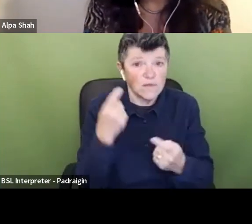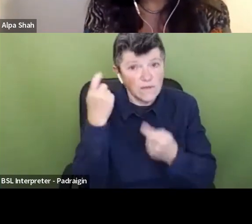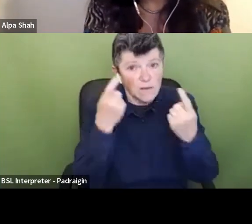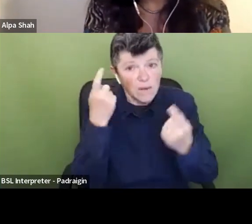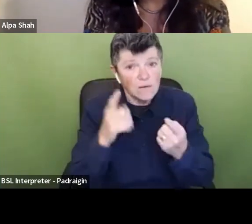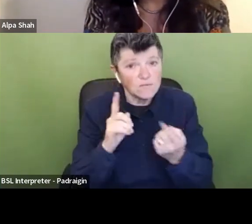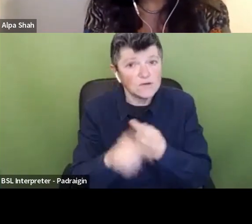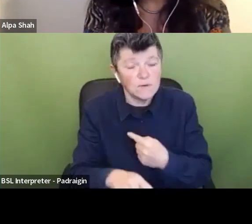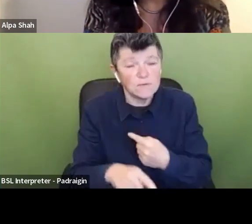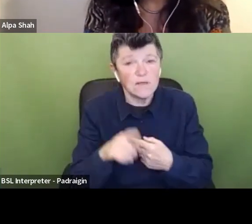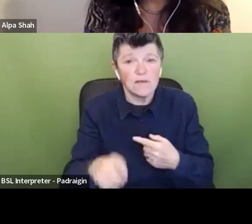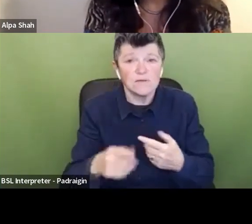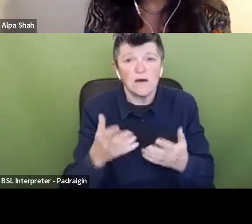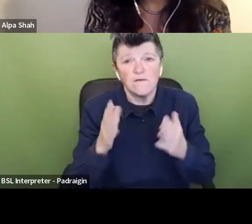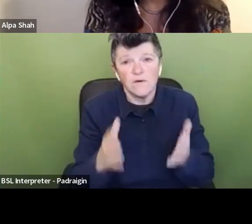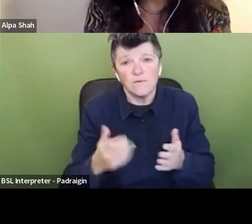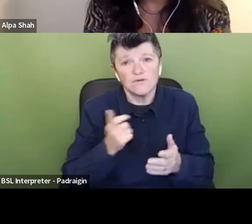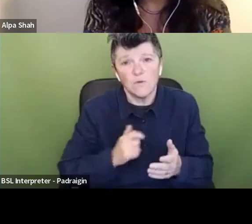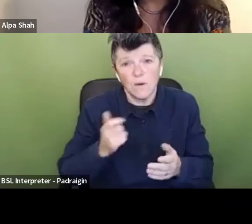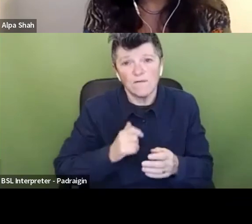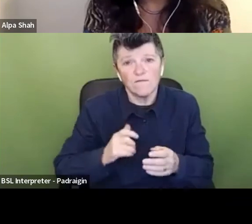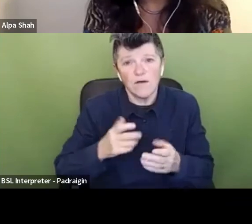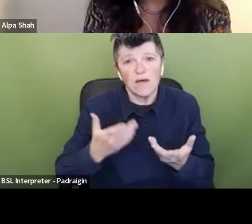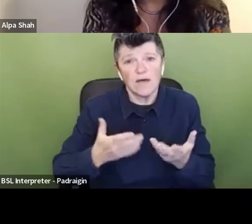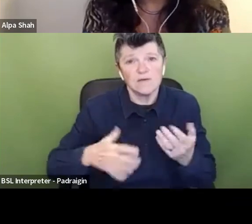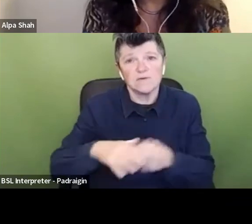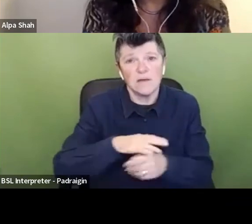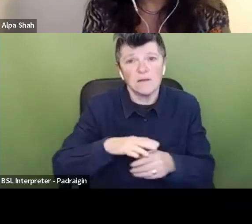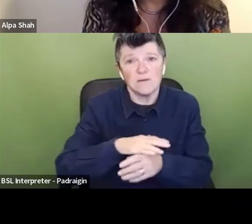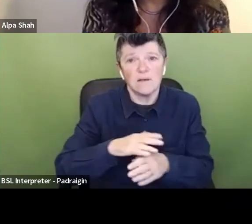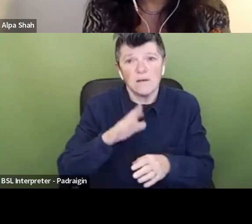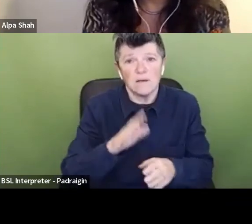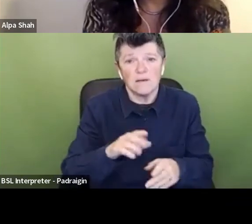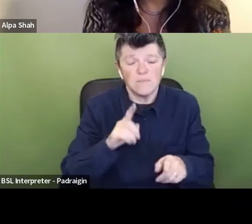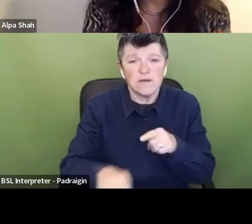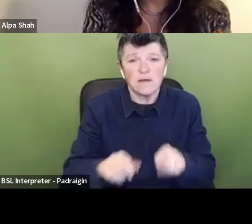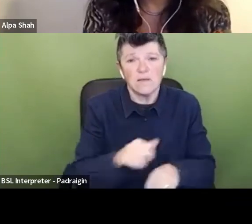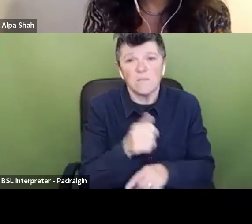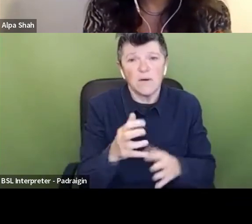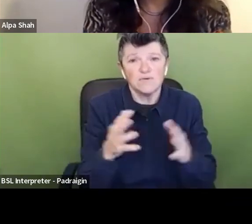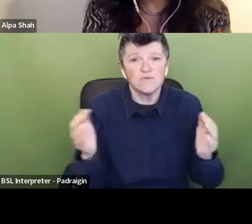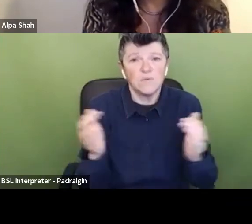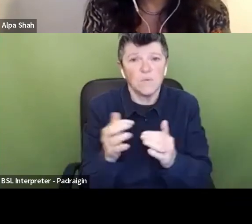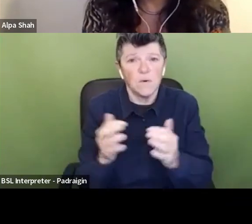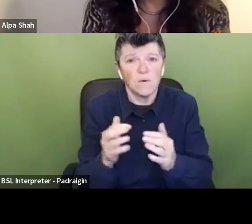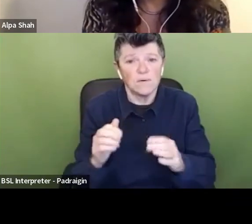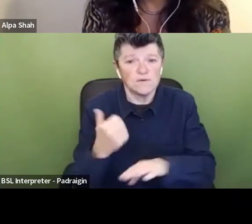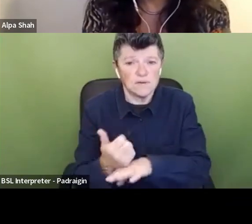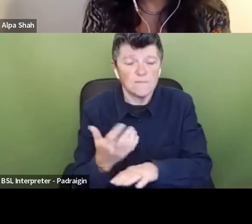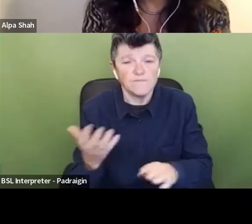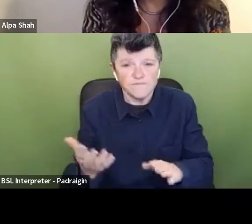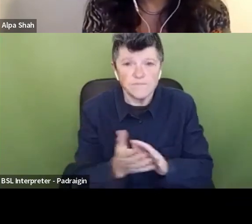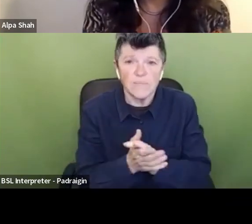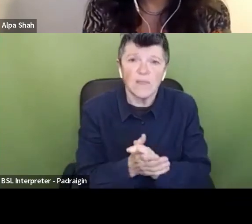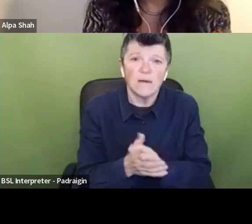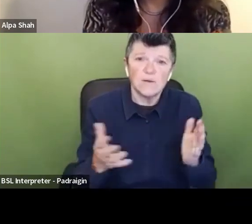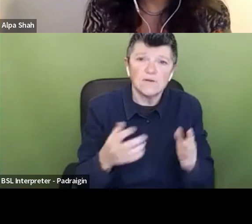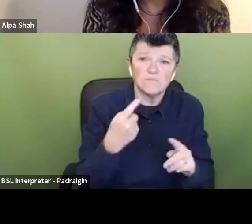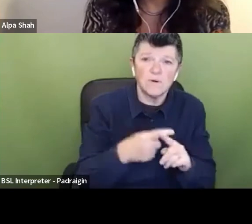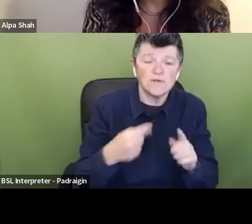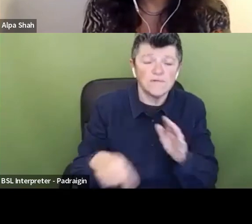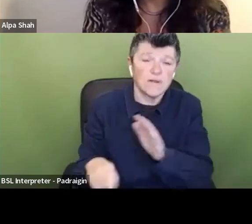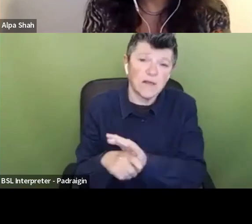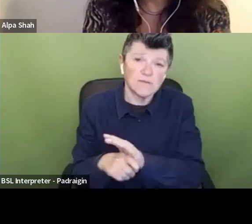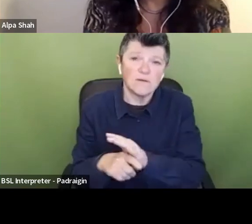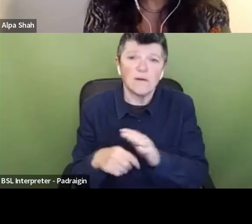welfare state, of course, in particular the post-war welfare settlement. And I say that again as in a positive sense and in a negative sense. Partly the positive